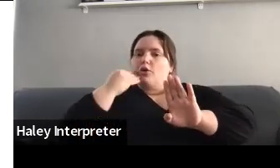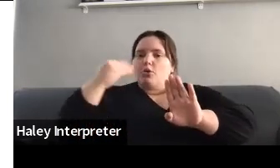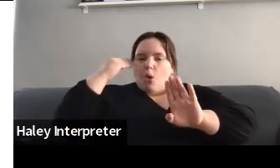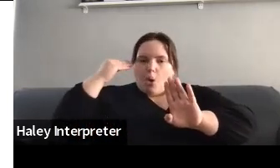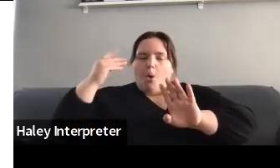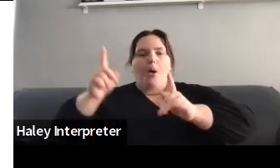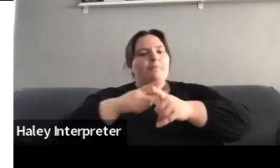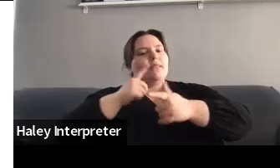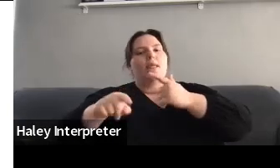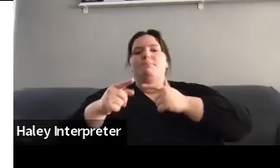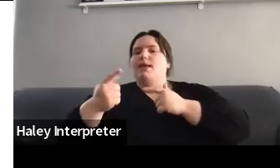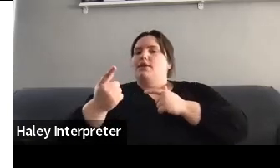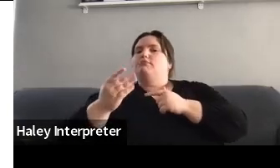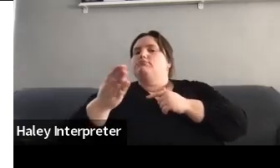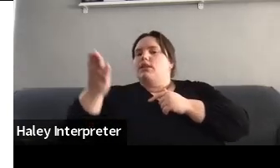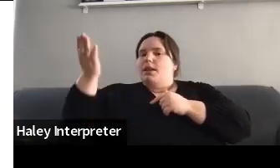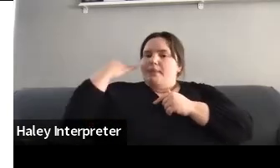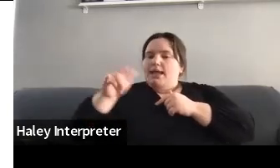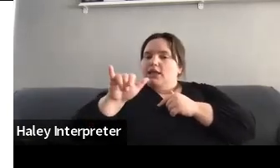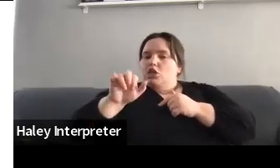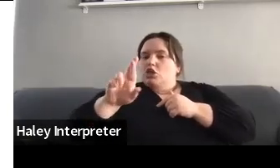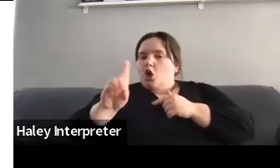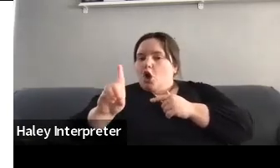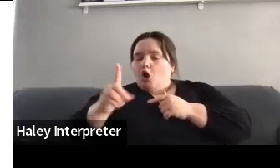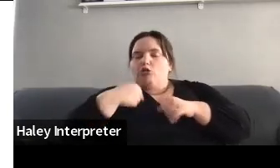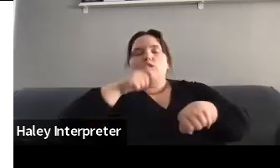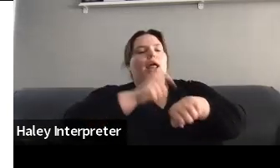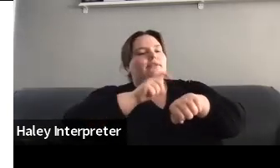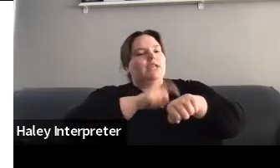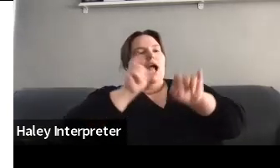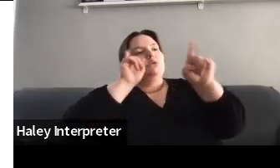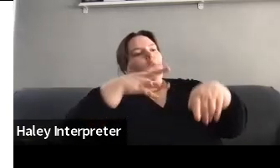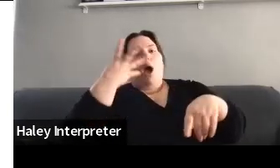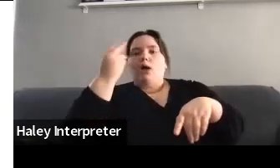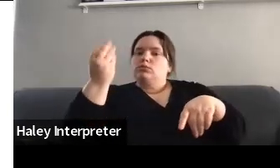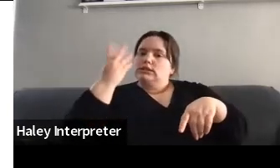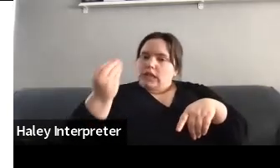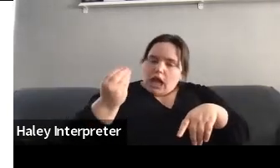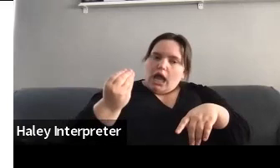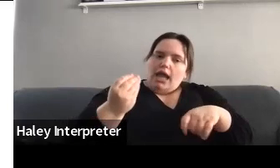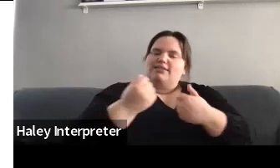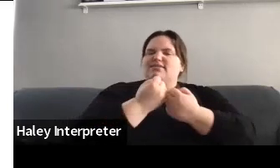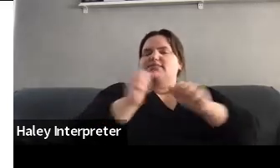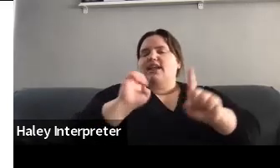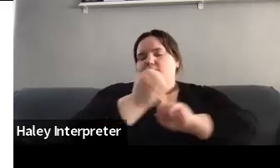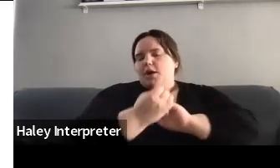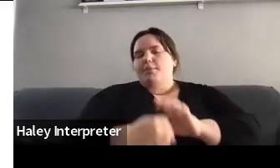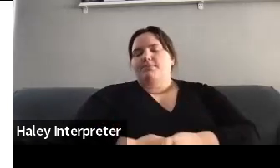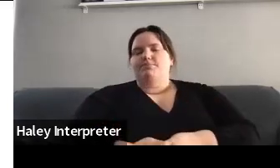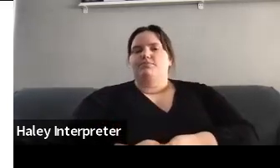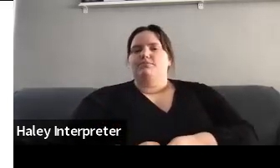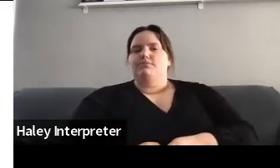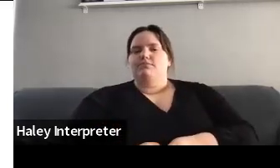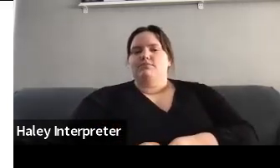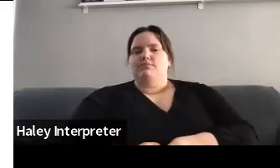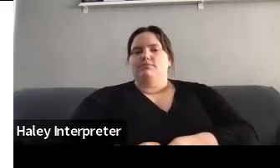through your backyard so they have some time to experience the outdoors in a safe environment. And again, all these